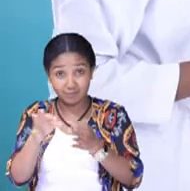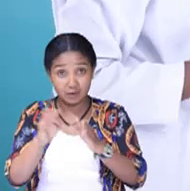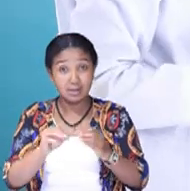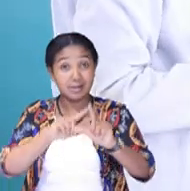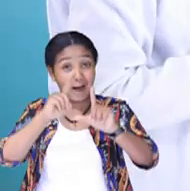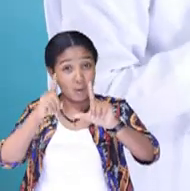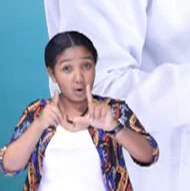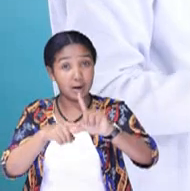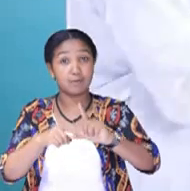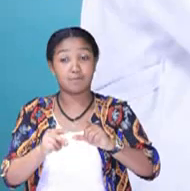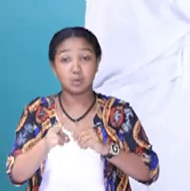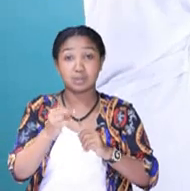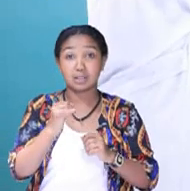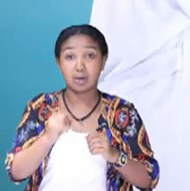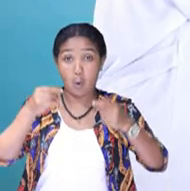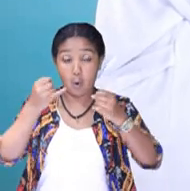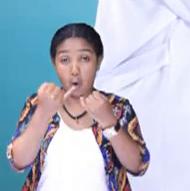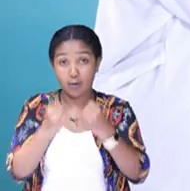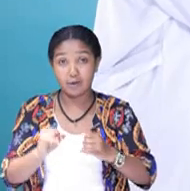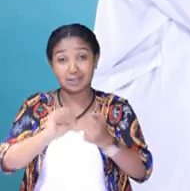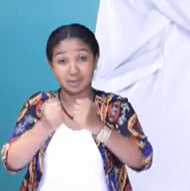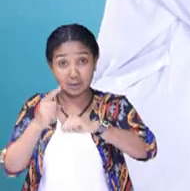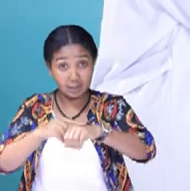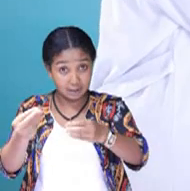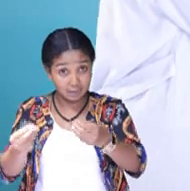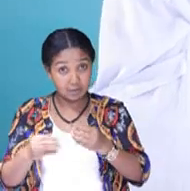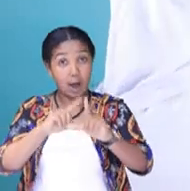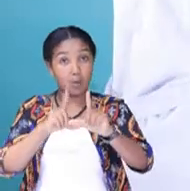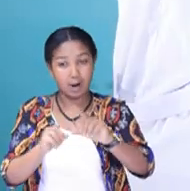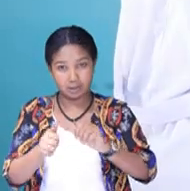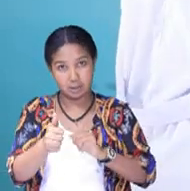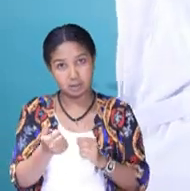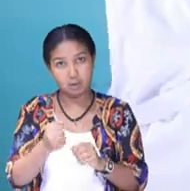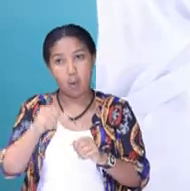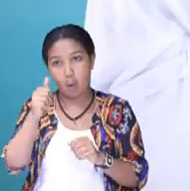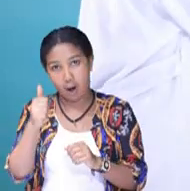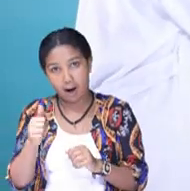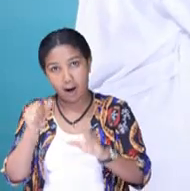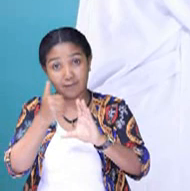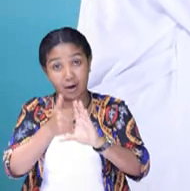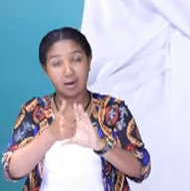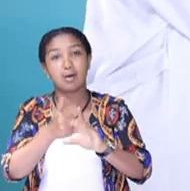angular velocity over change in t gives us angular acceleration alpha. Therefore,